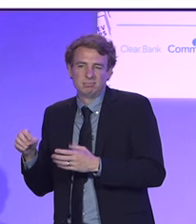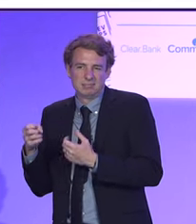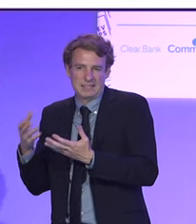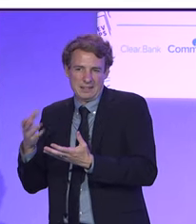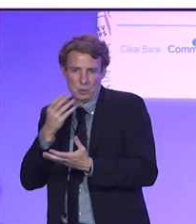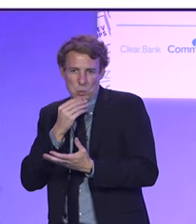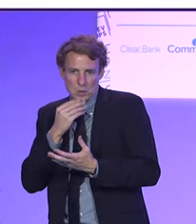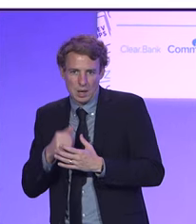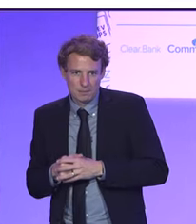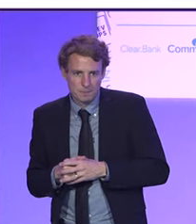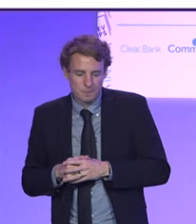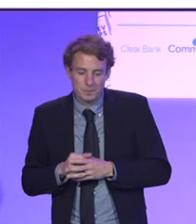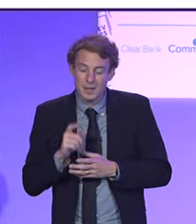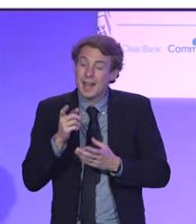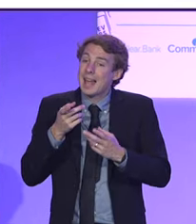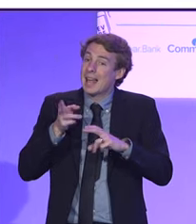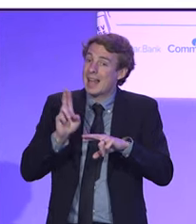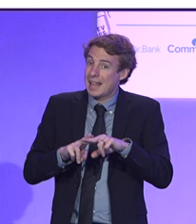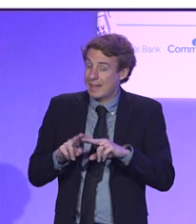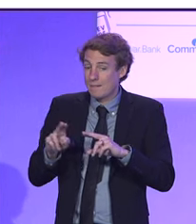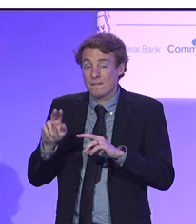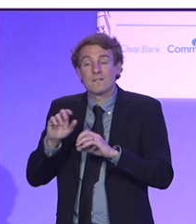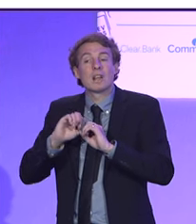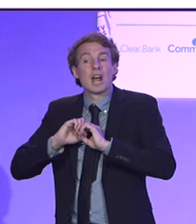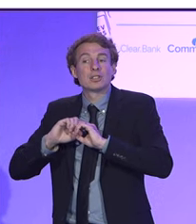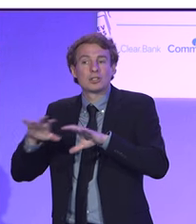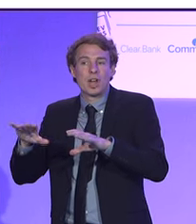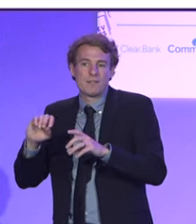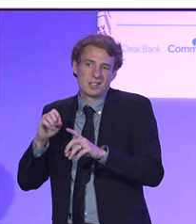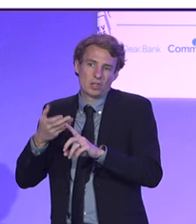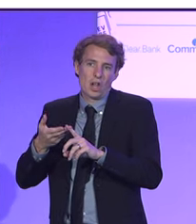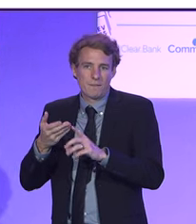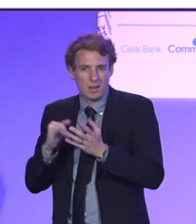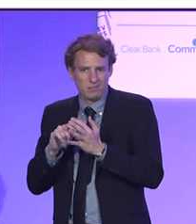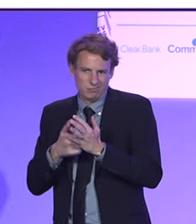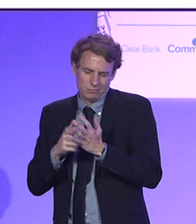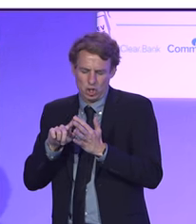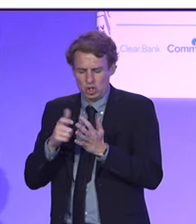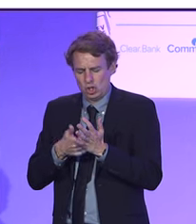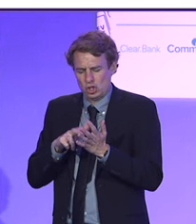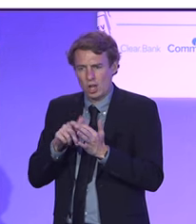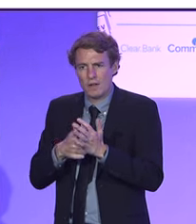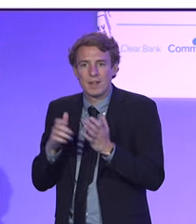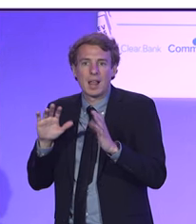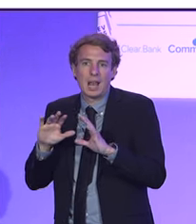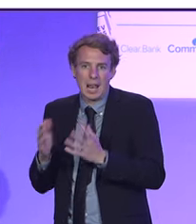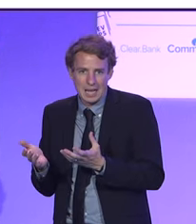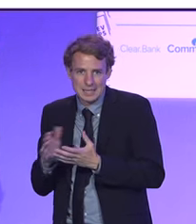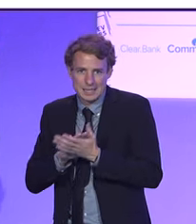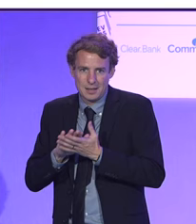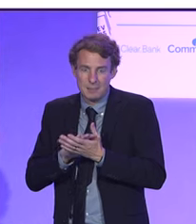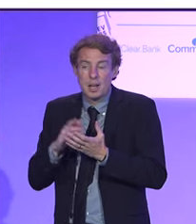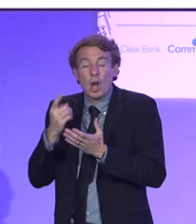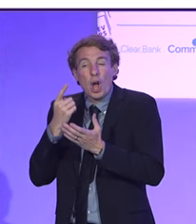In a serverless architecture, you basically you run a server only for the time that it takes you to run that